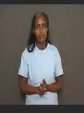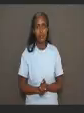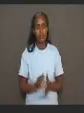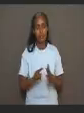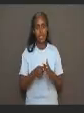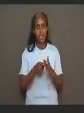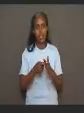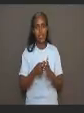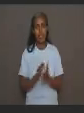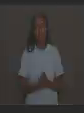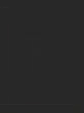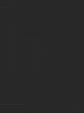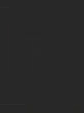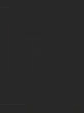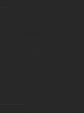Begin.